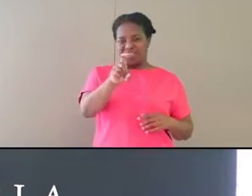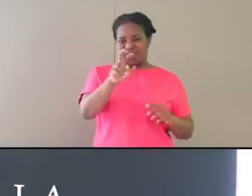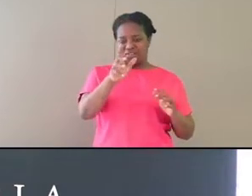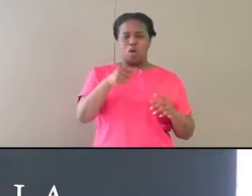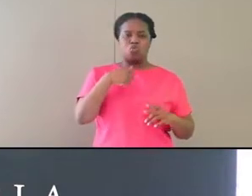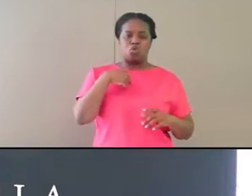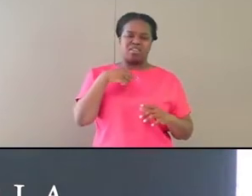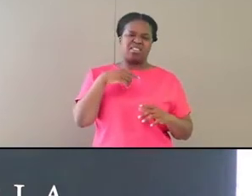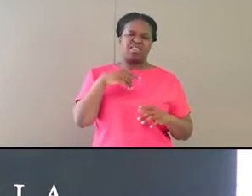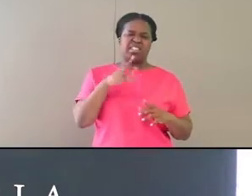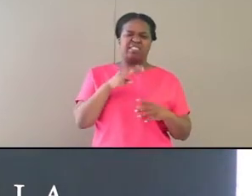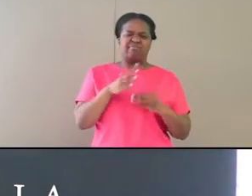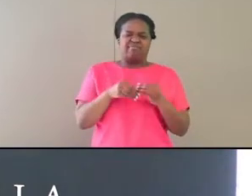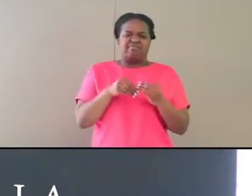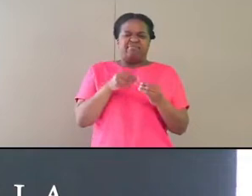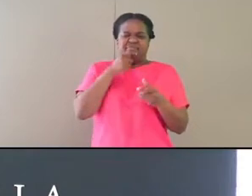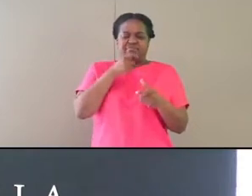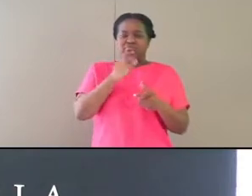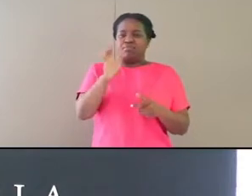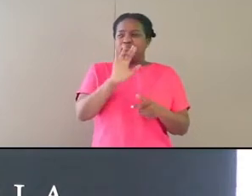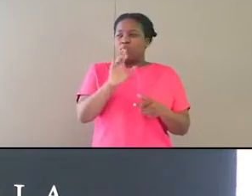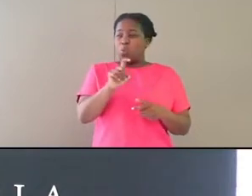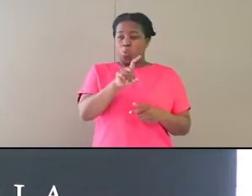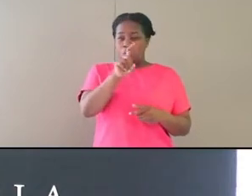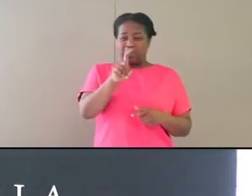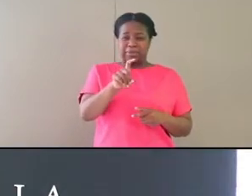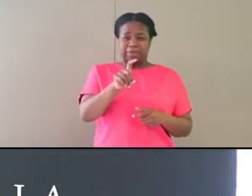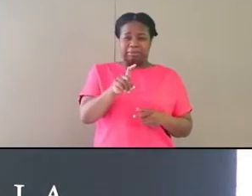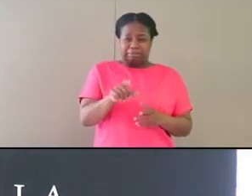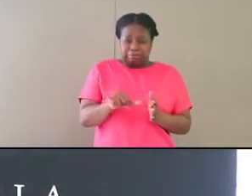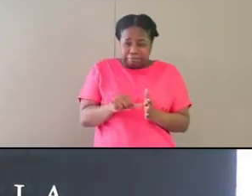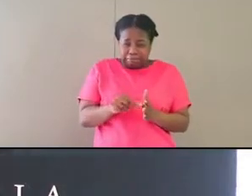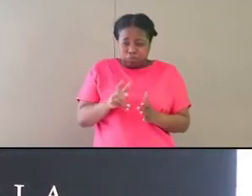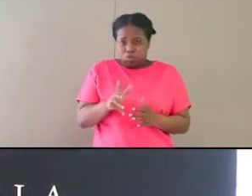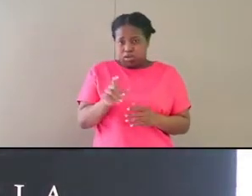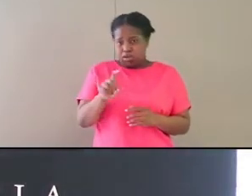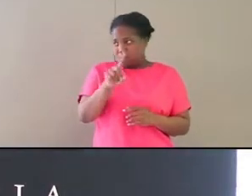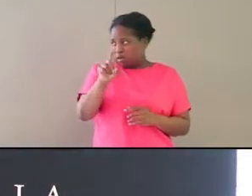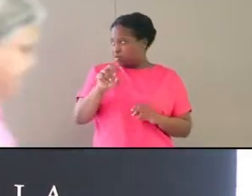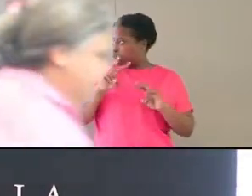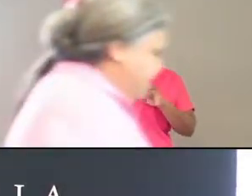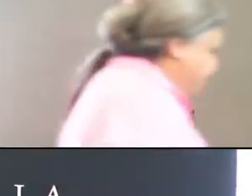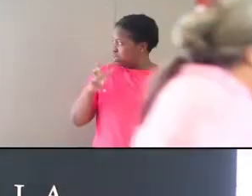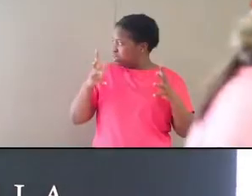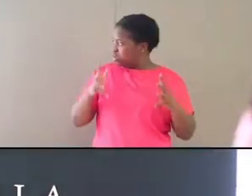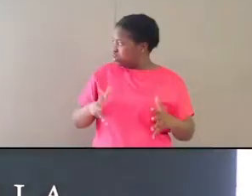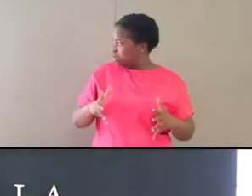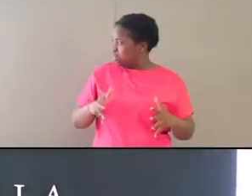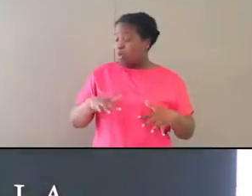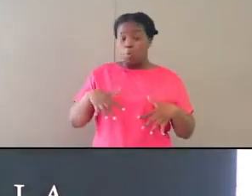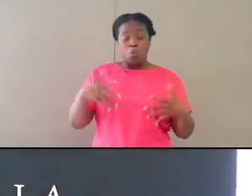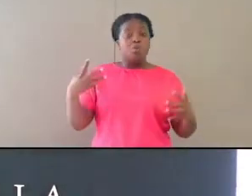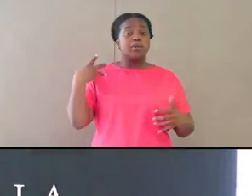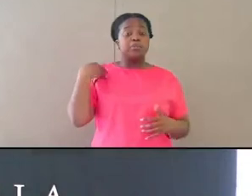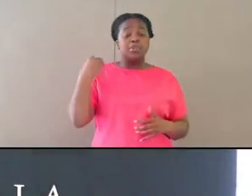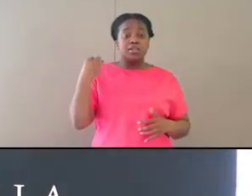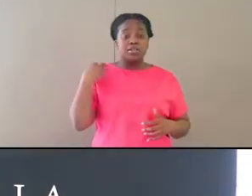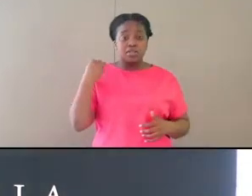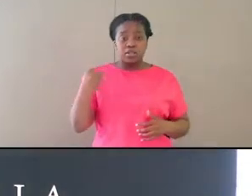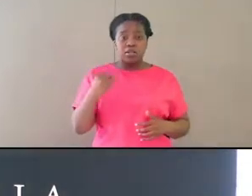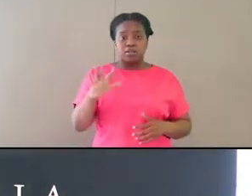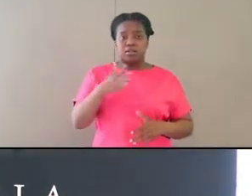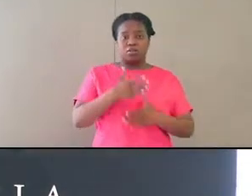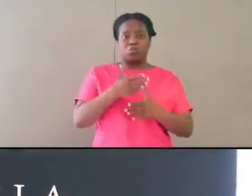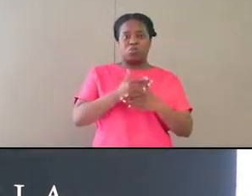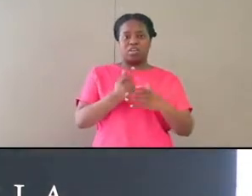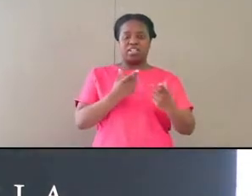We'll get to input later. If you have a burning question that you'd like to ask the researchers, or even the minister, around the